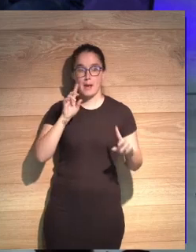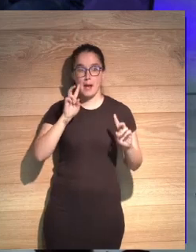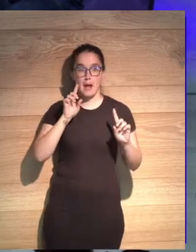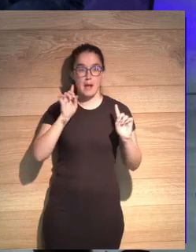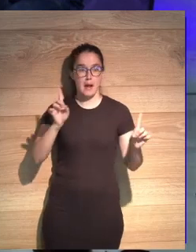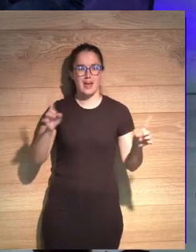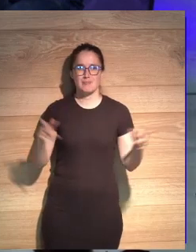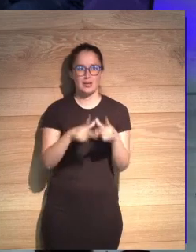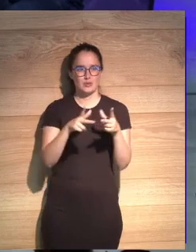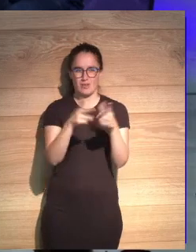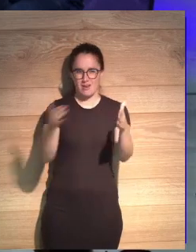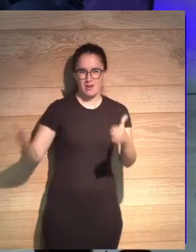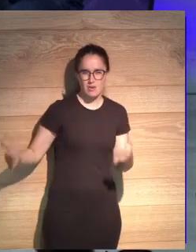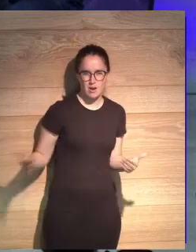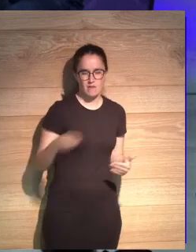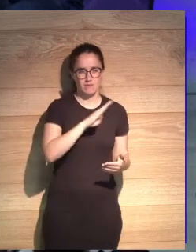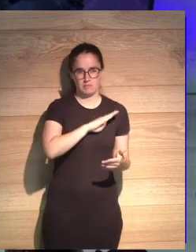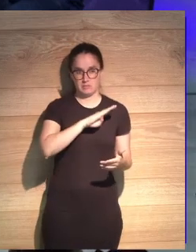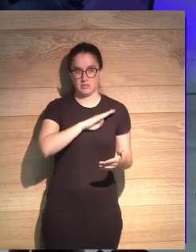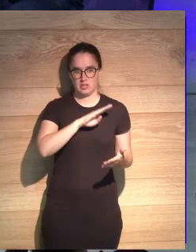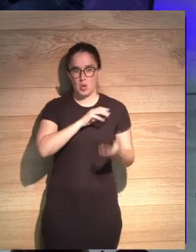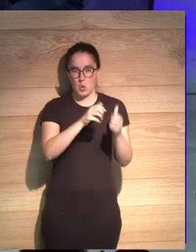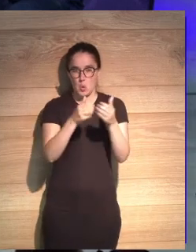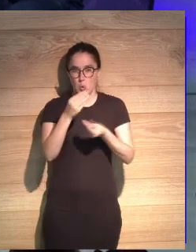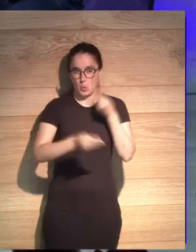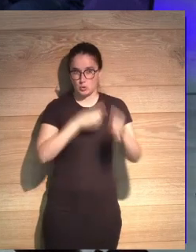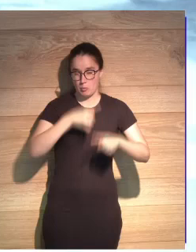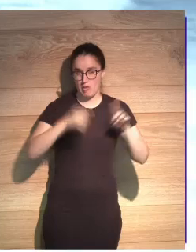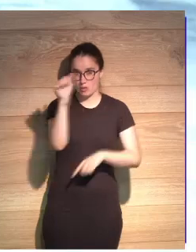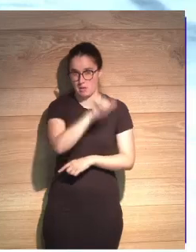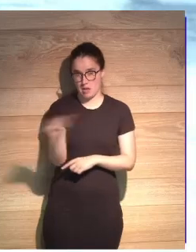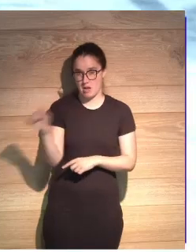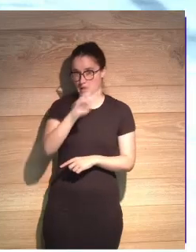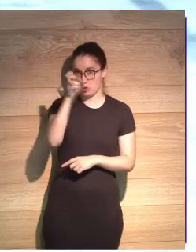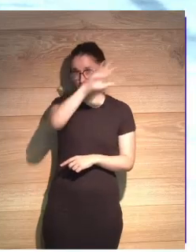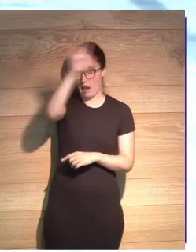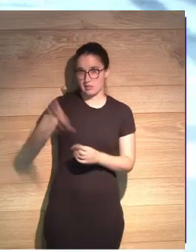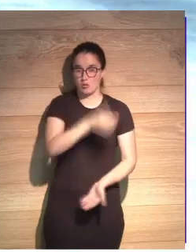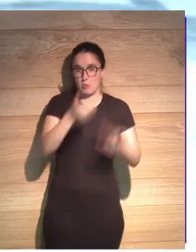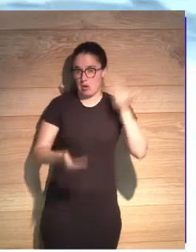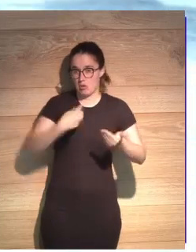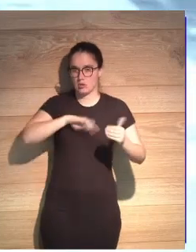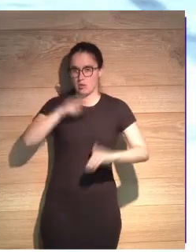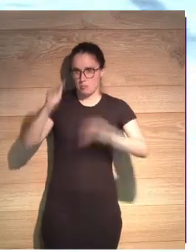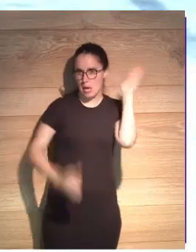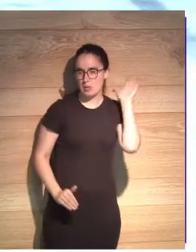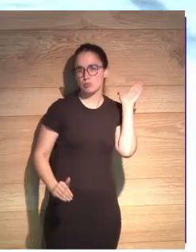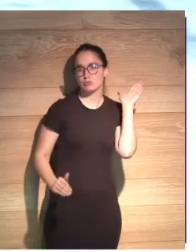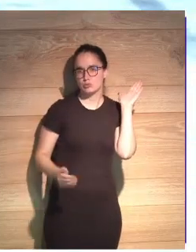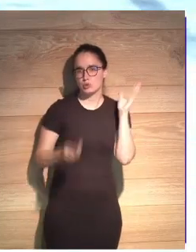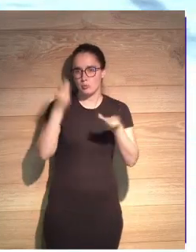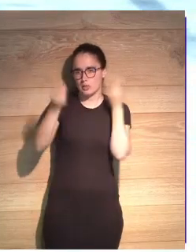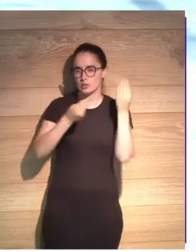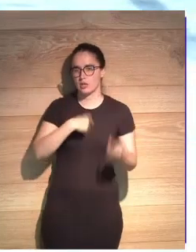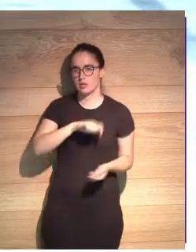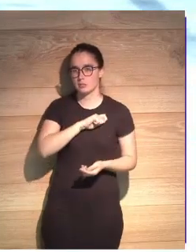and there's no reason for social alarm, social concern. We are